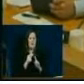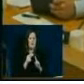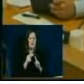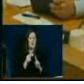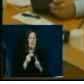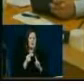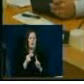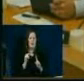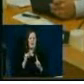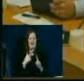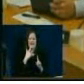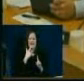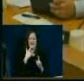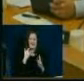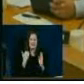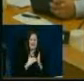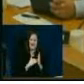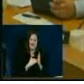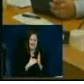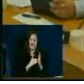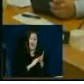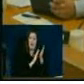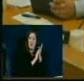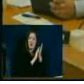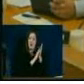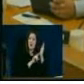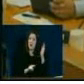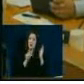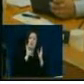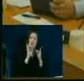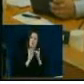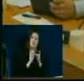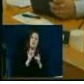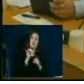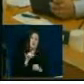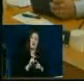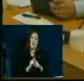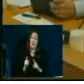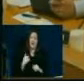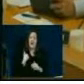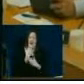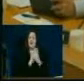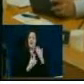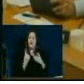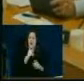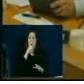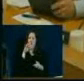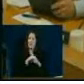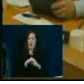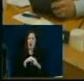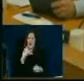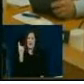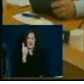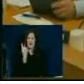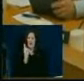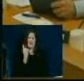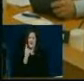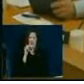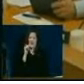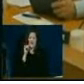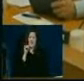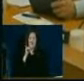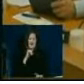And I'm, like I say again, I applaud you for mentioning that, but to have somebody that votes something